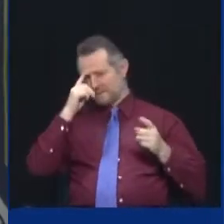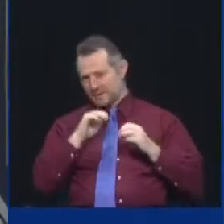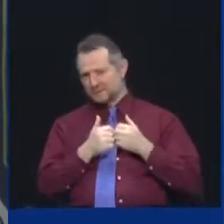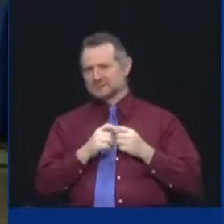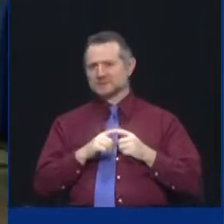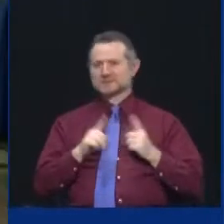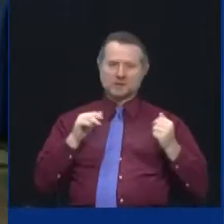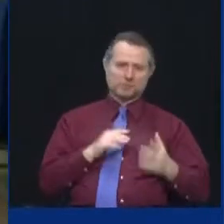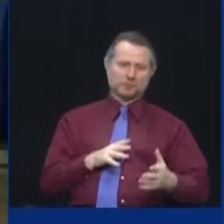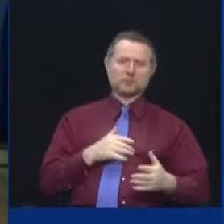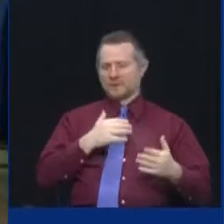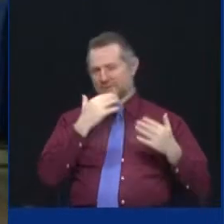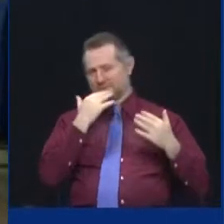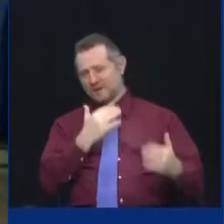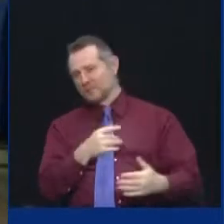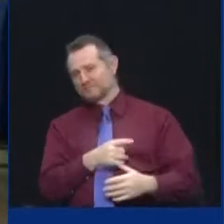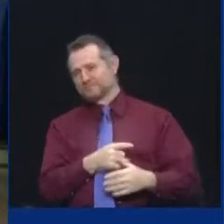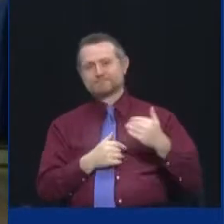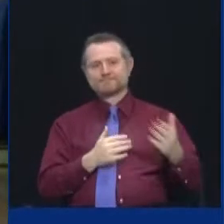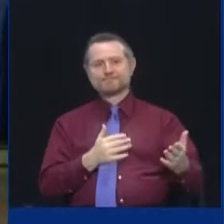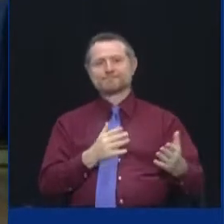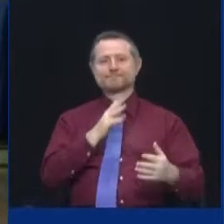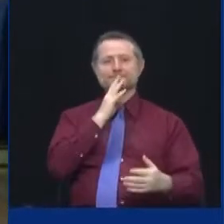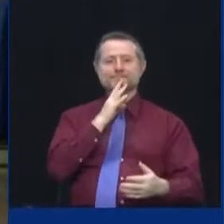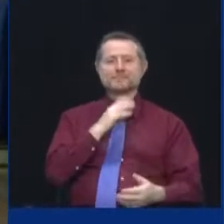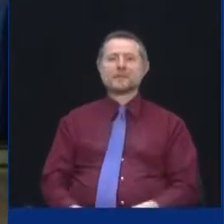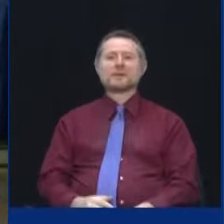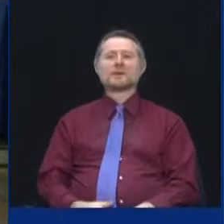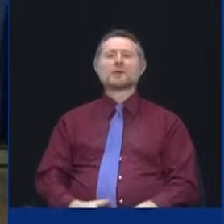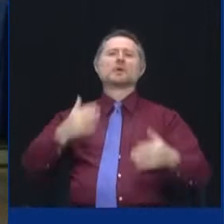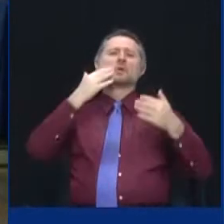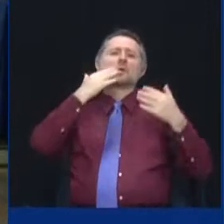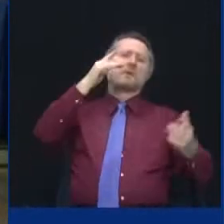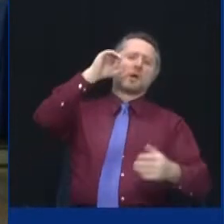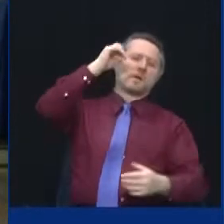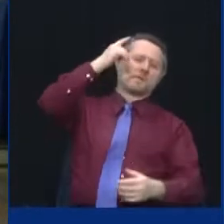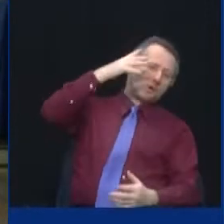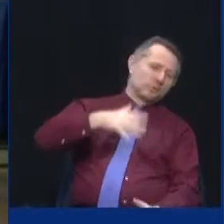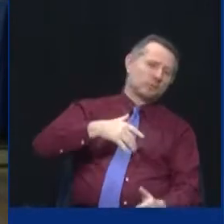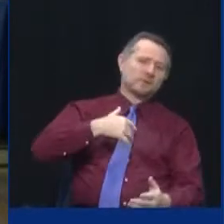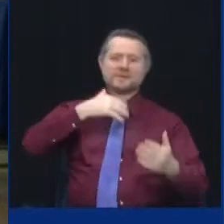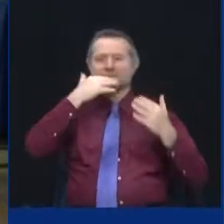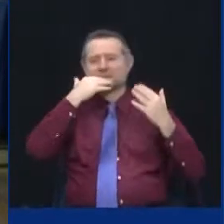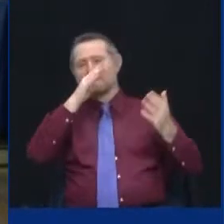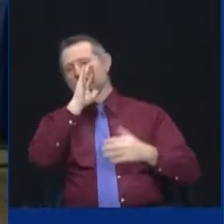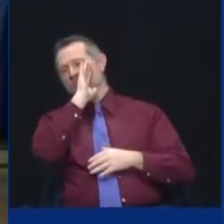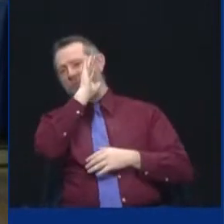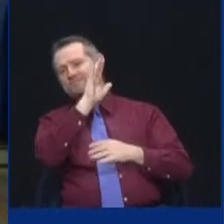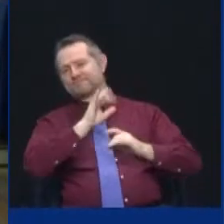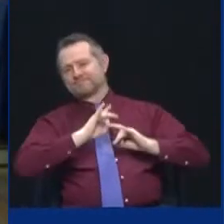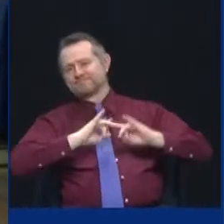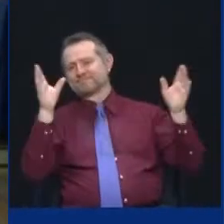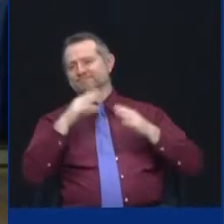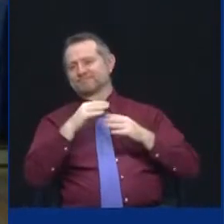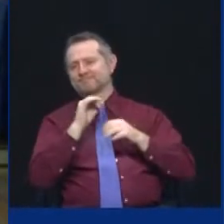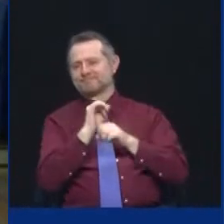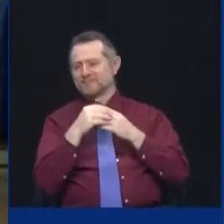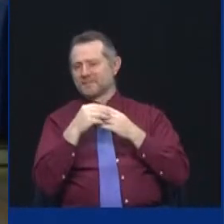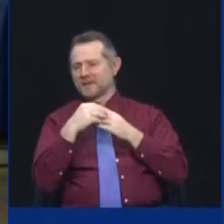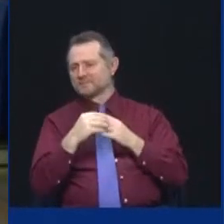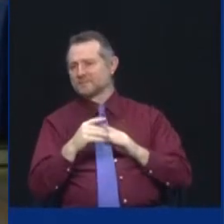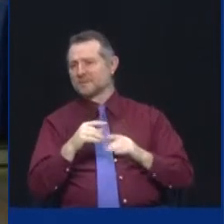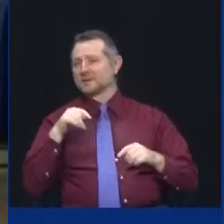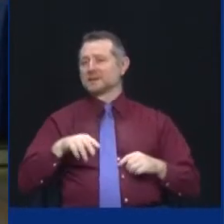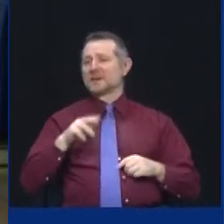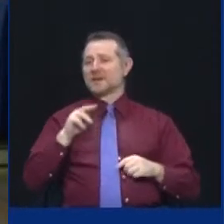very much. Kim Minkle. Thank you, Governor, and thank you for your tremendous leadership. The NFTA is